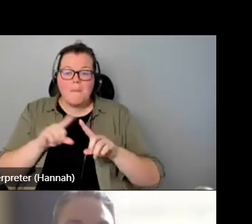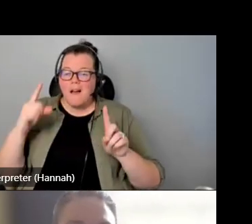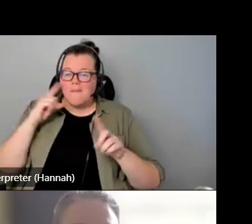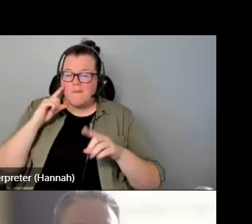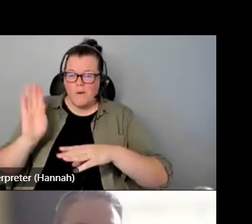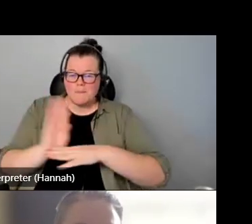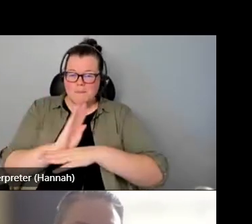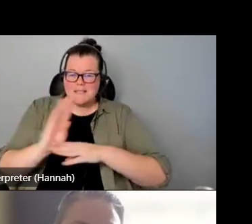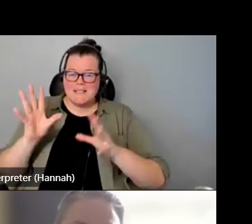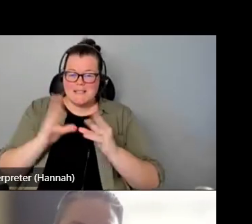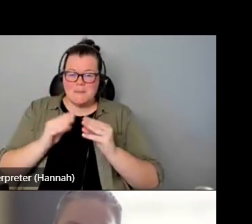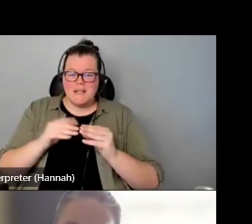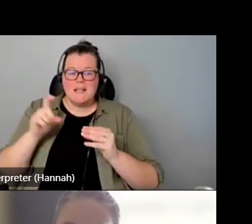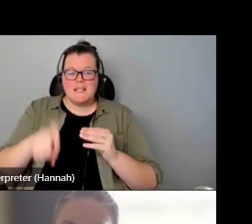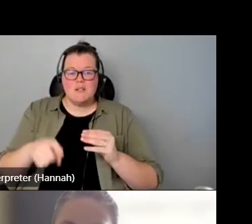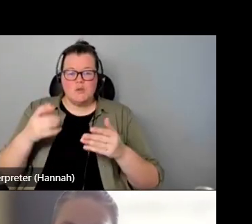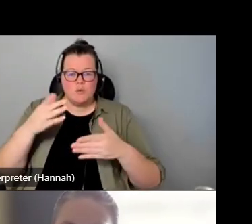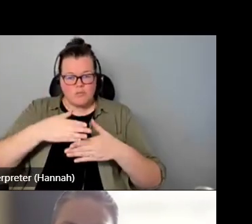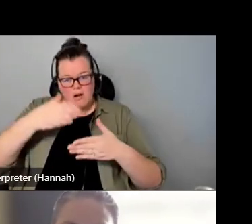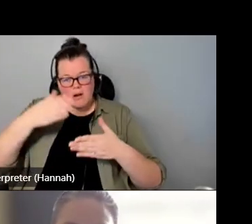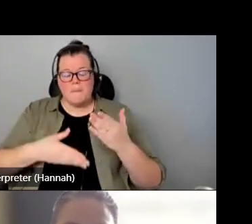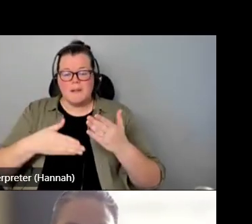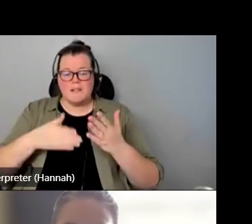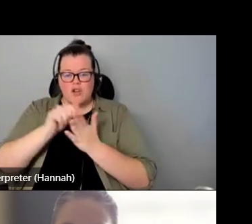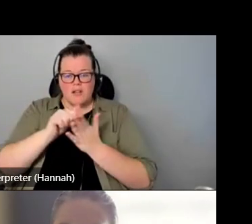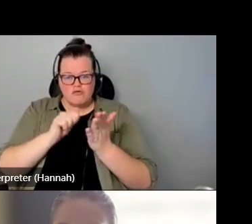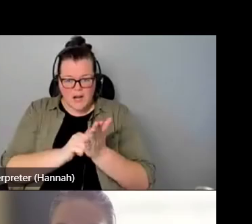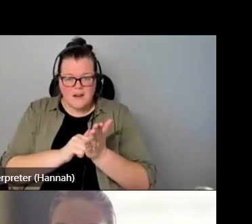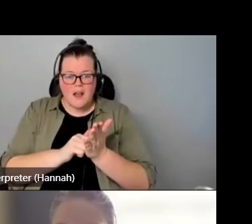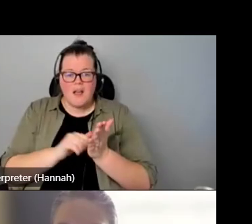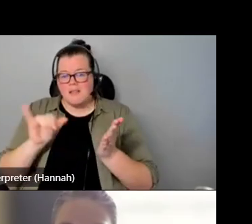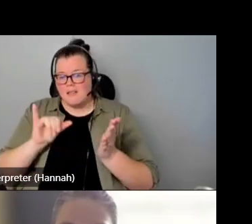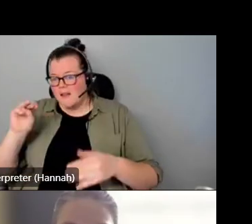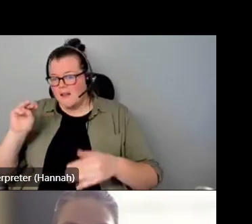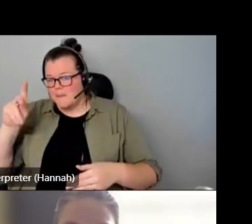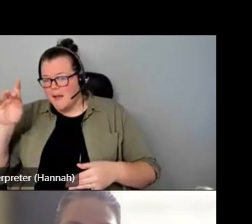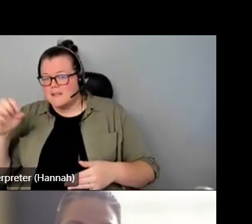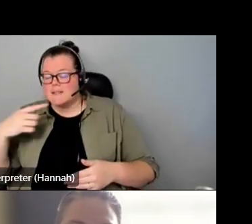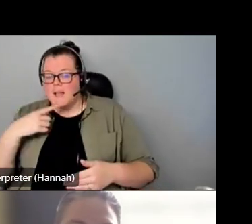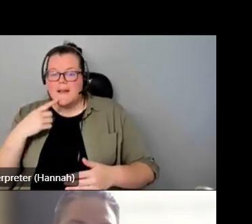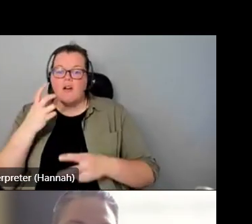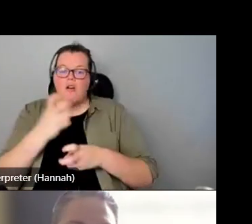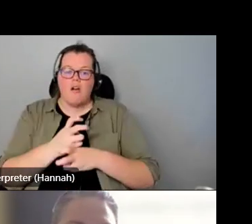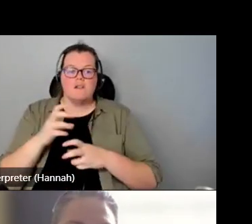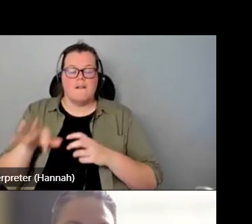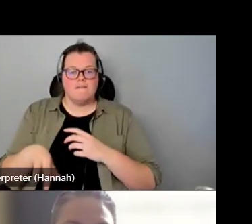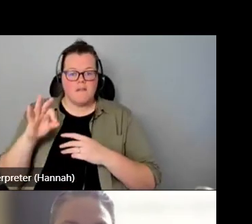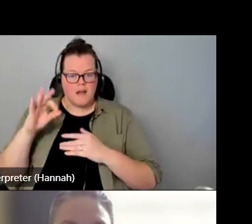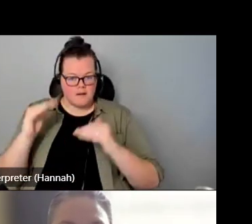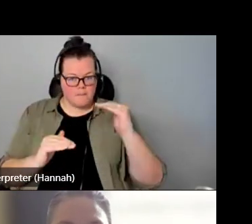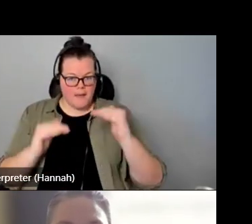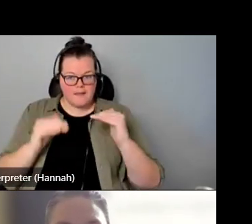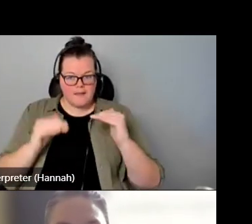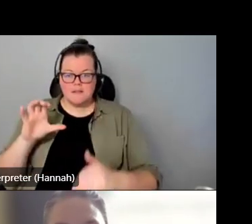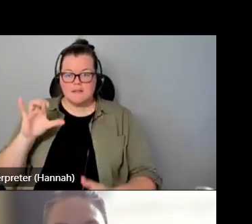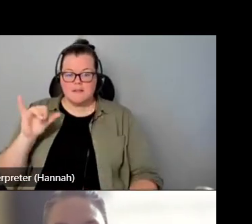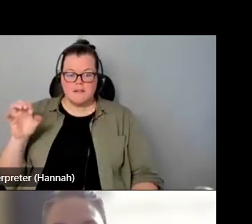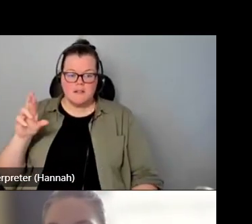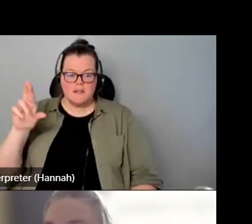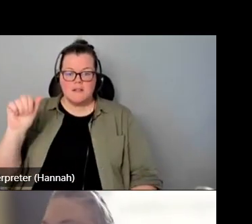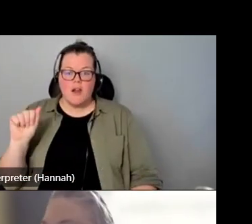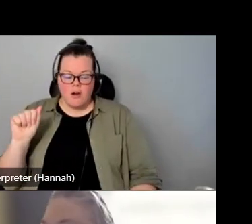to accomplish agendas, as Mike has been saying, it's hard to make those balances. And Sierra brought up a point that maybe